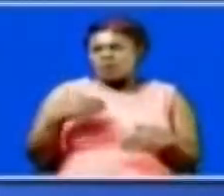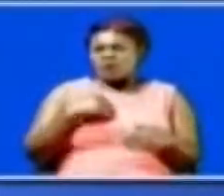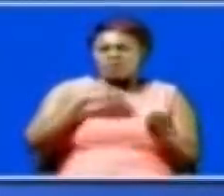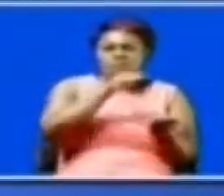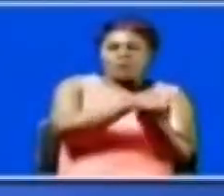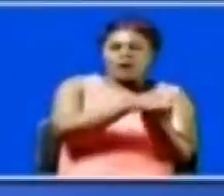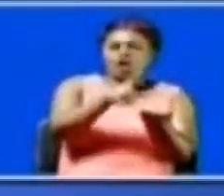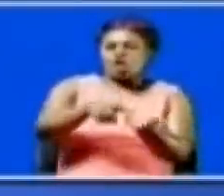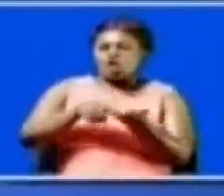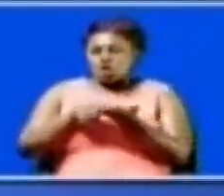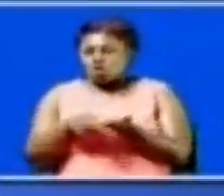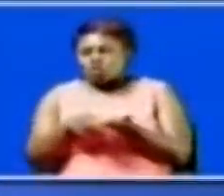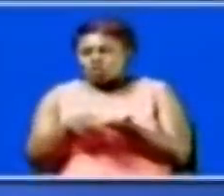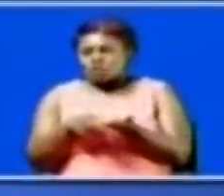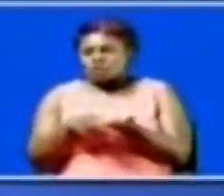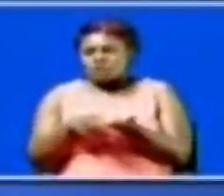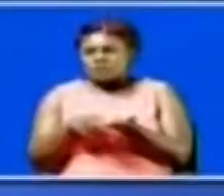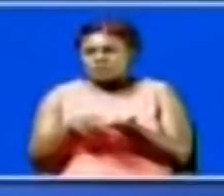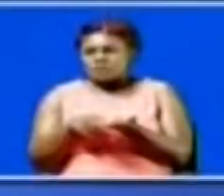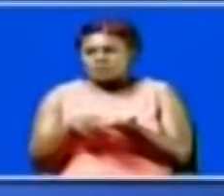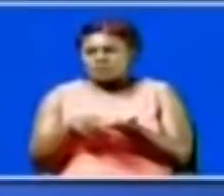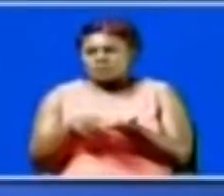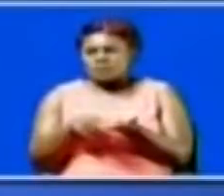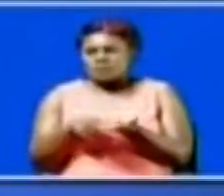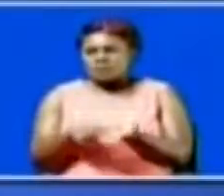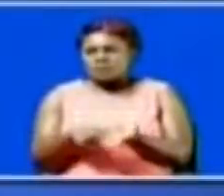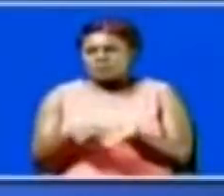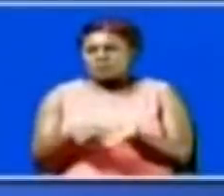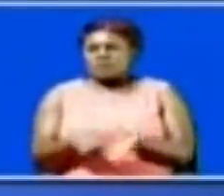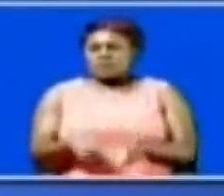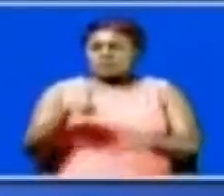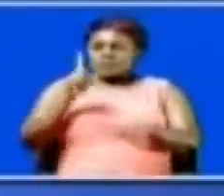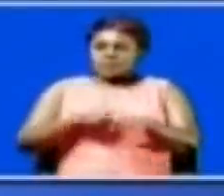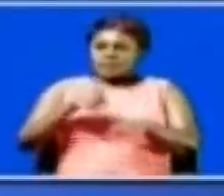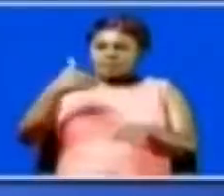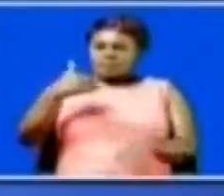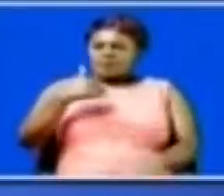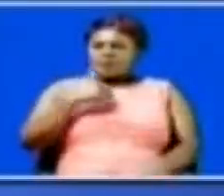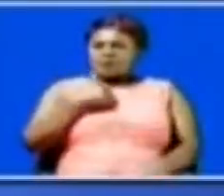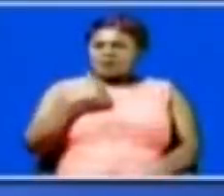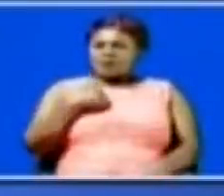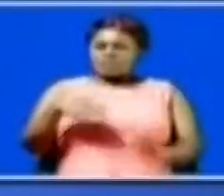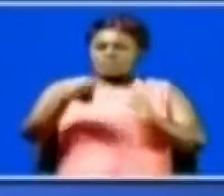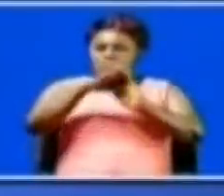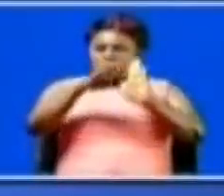loans. So businesses it's likely to have, yeah. So even if you have an austerity program,